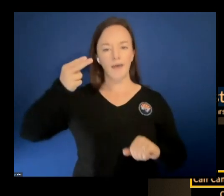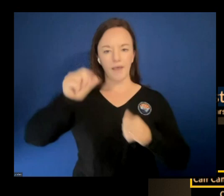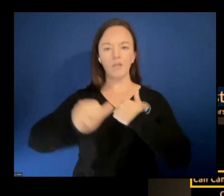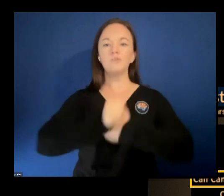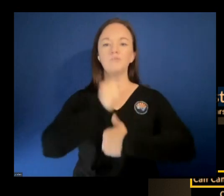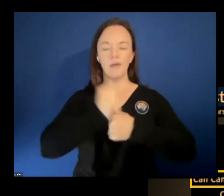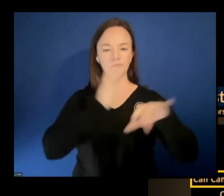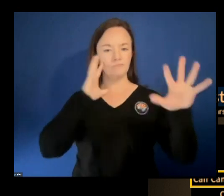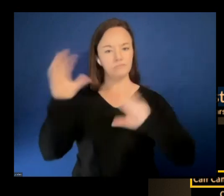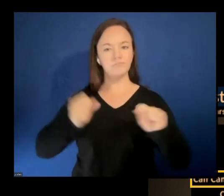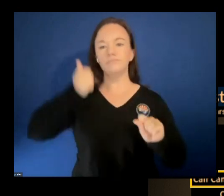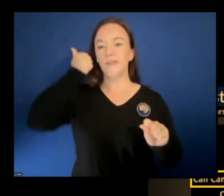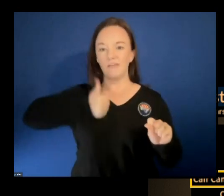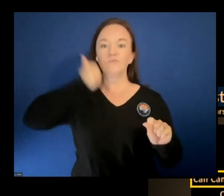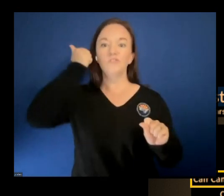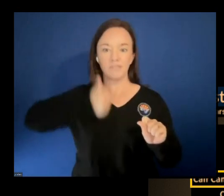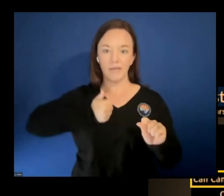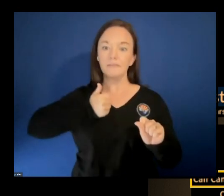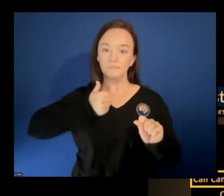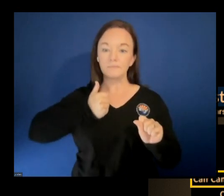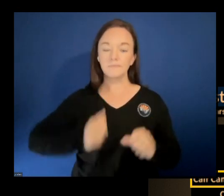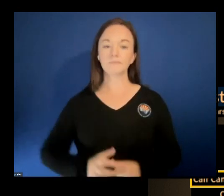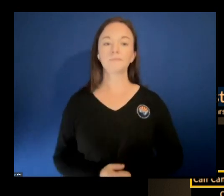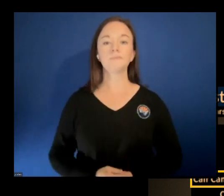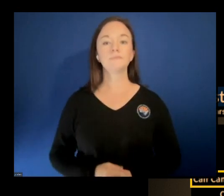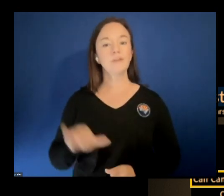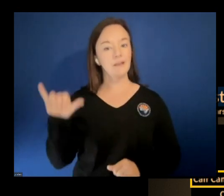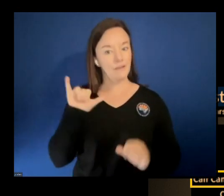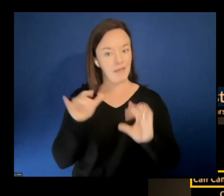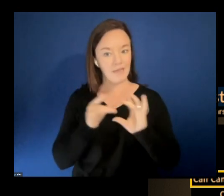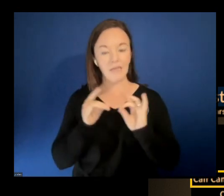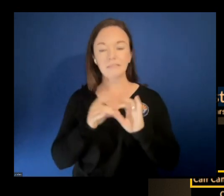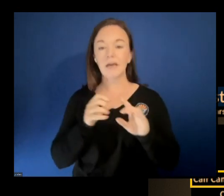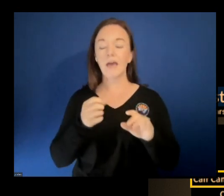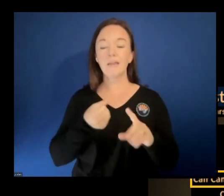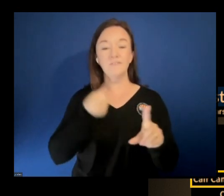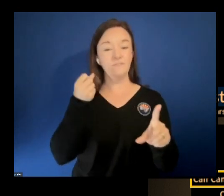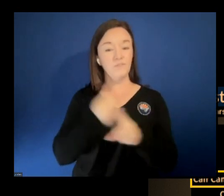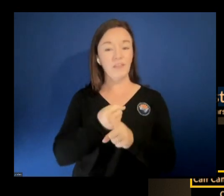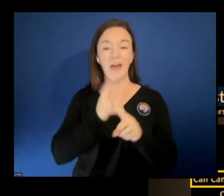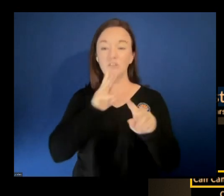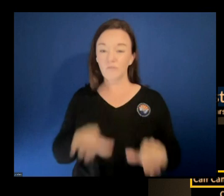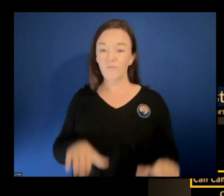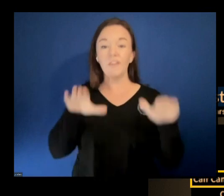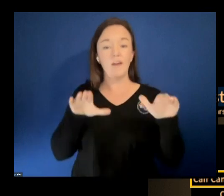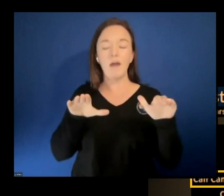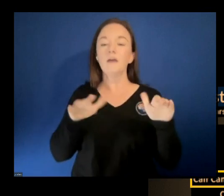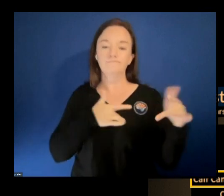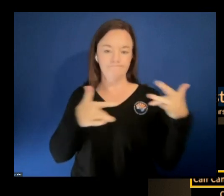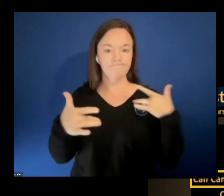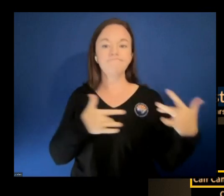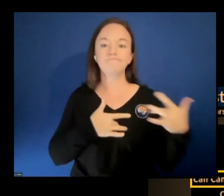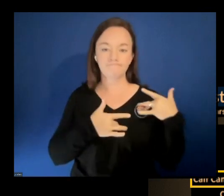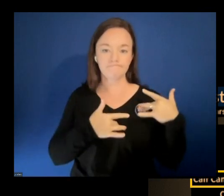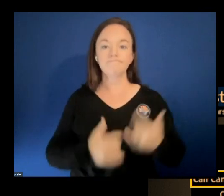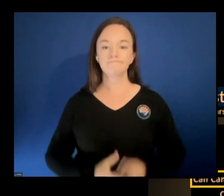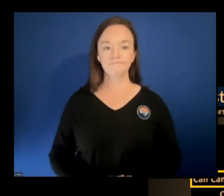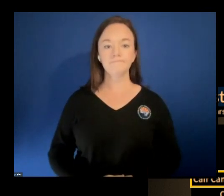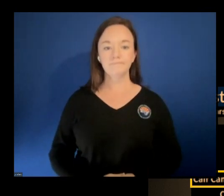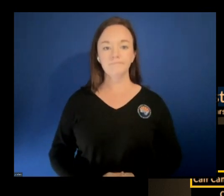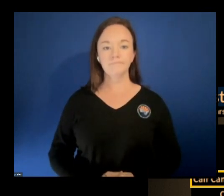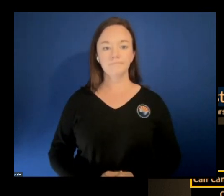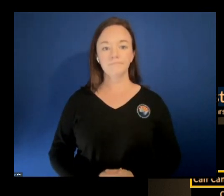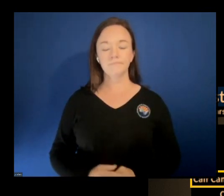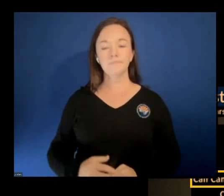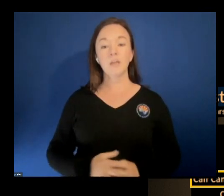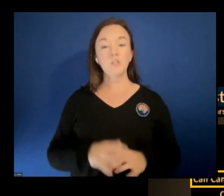each day. And with that, like I mentioned, flash flooding will certainly be a concern. We're not looking for really